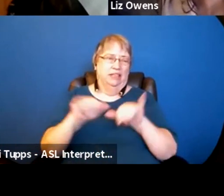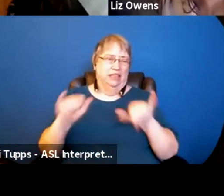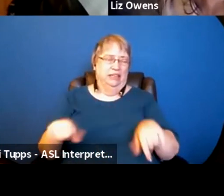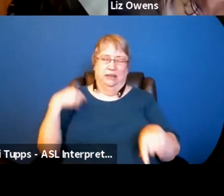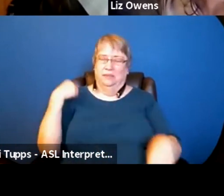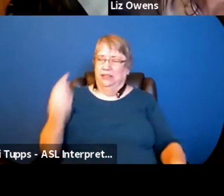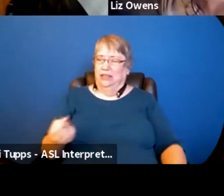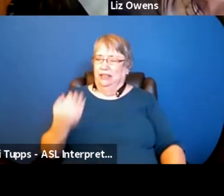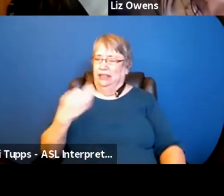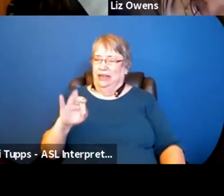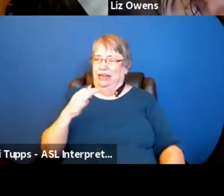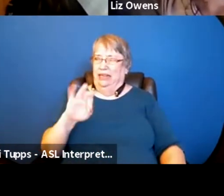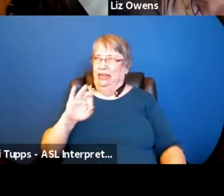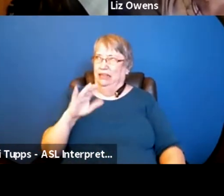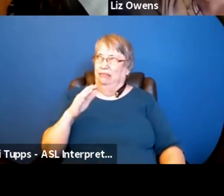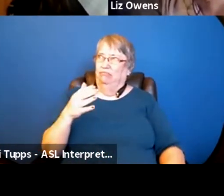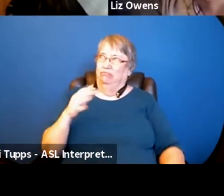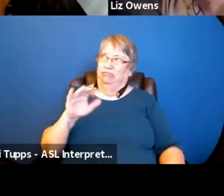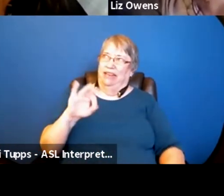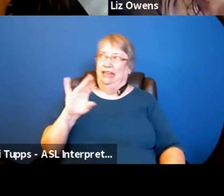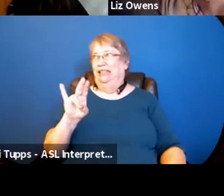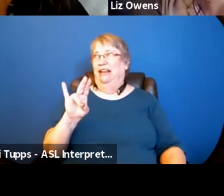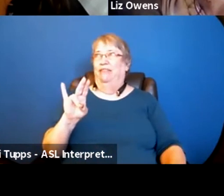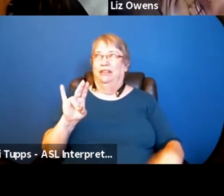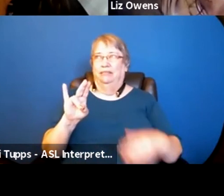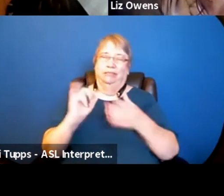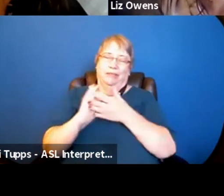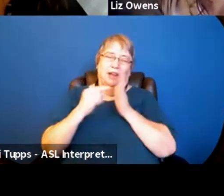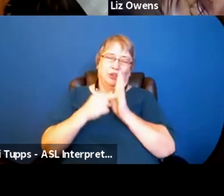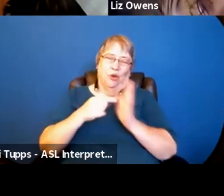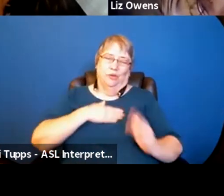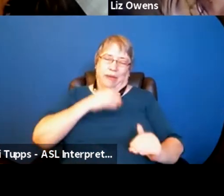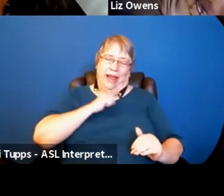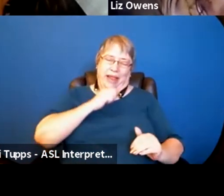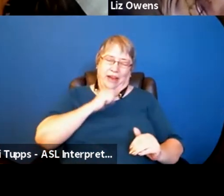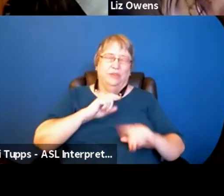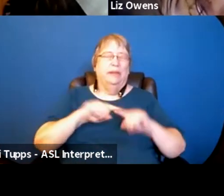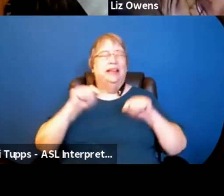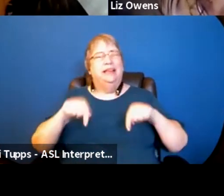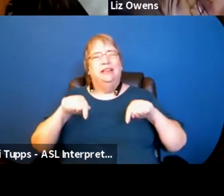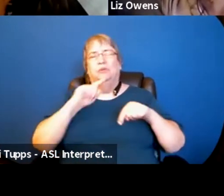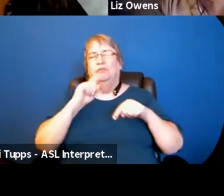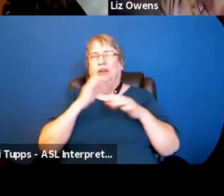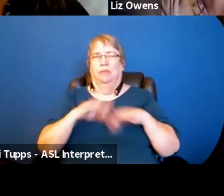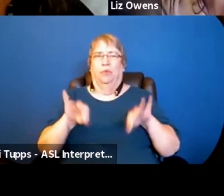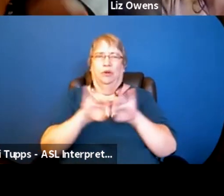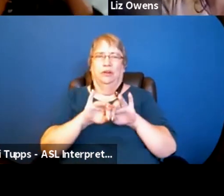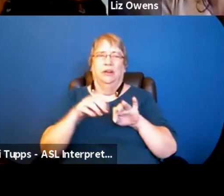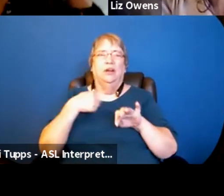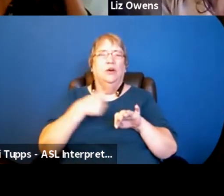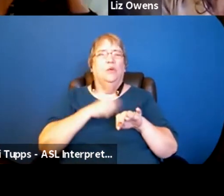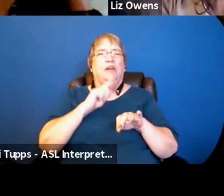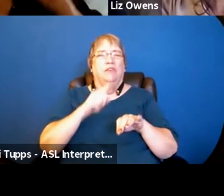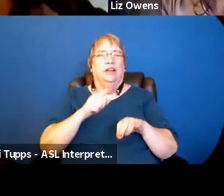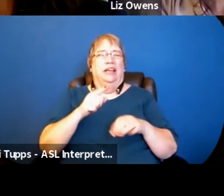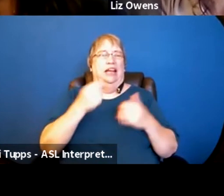1997, which dates me a little bit. And I just think that this was really meaningful. And I want to say we've really named a lot of what's